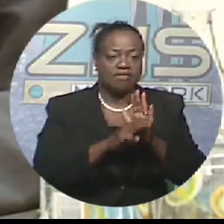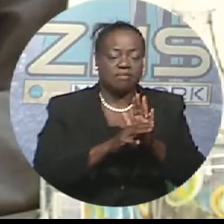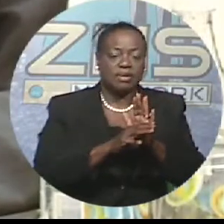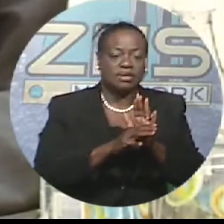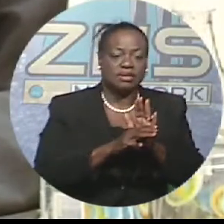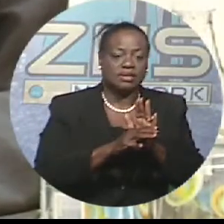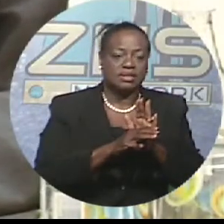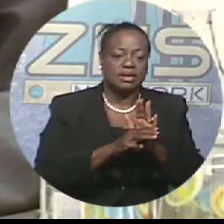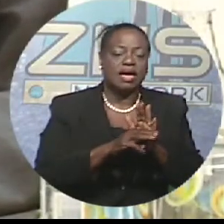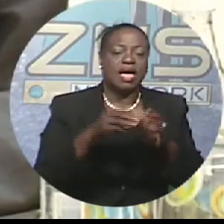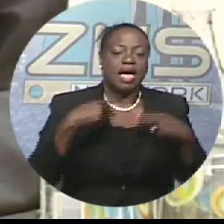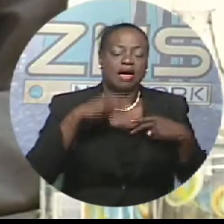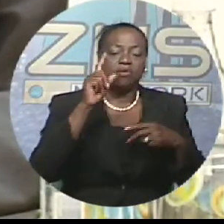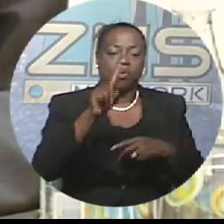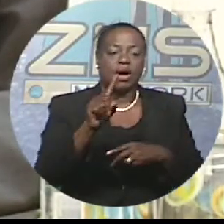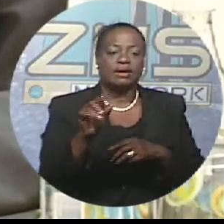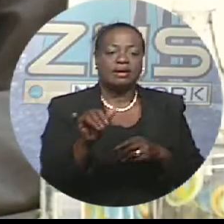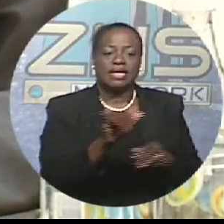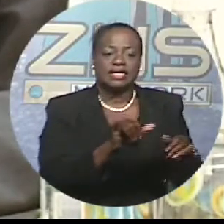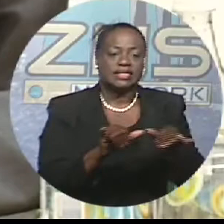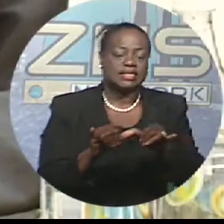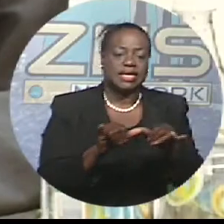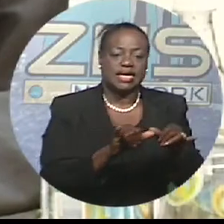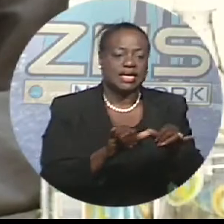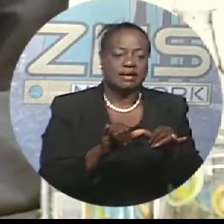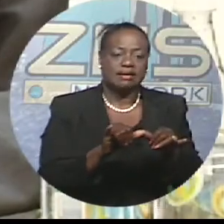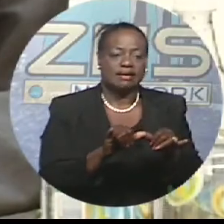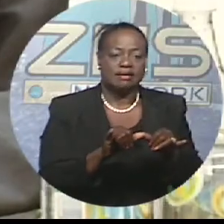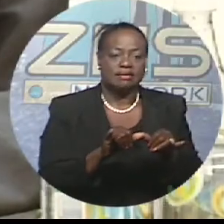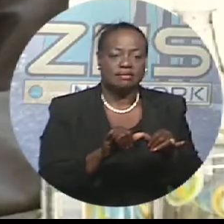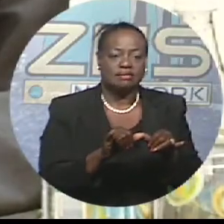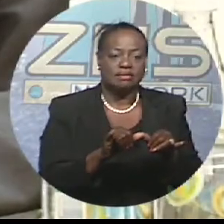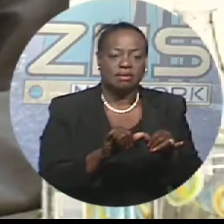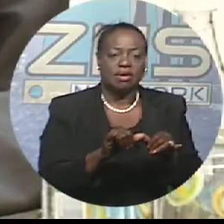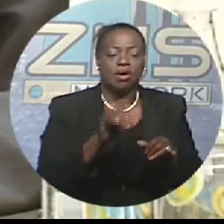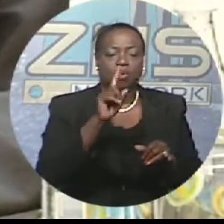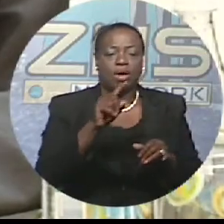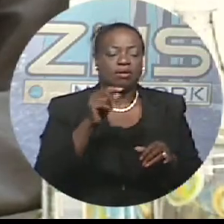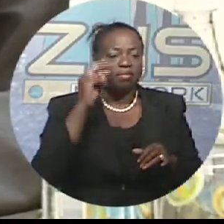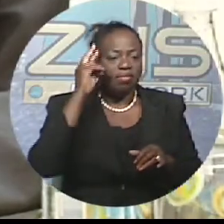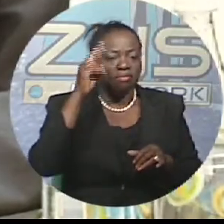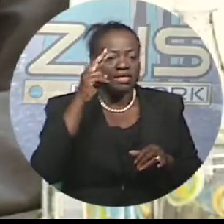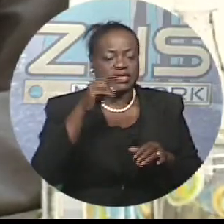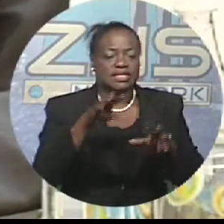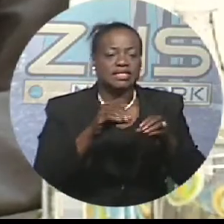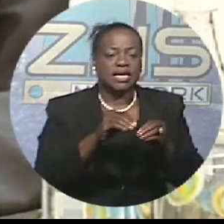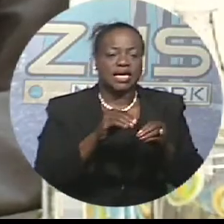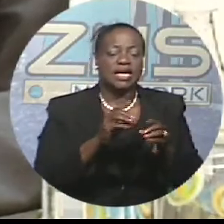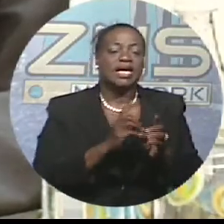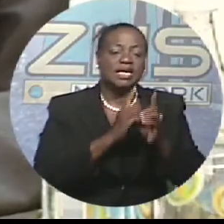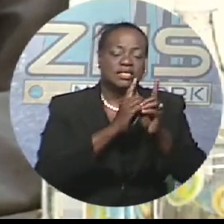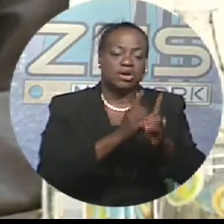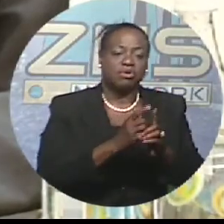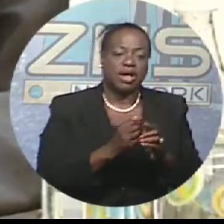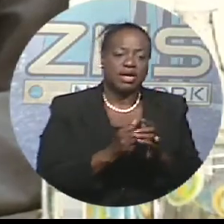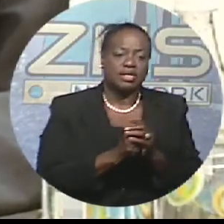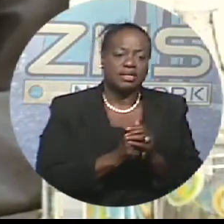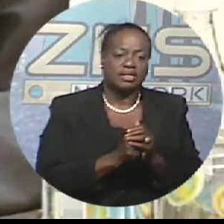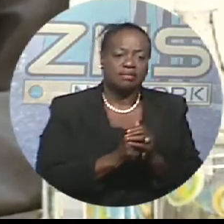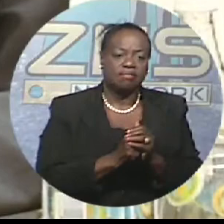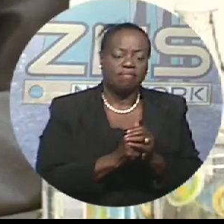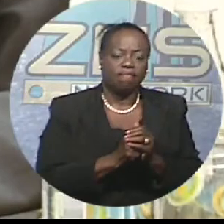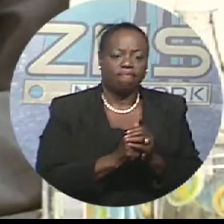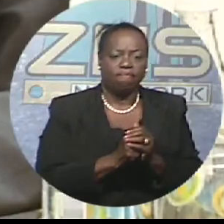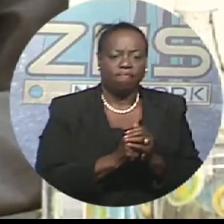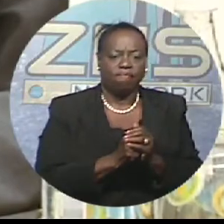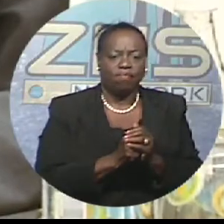one standard for everybody, or the government is going to take up the rent, reasonable of course and